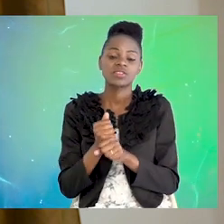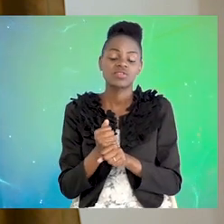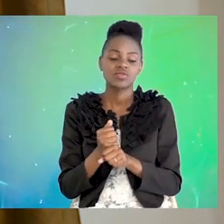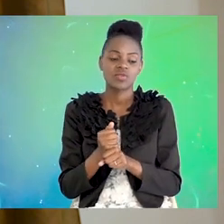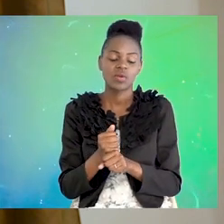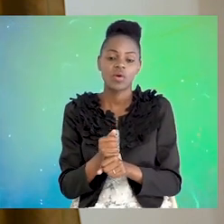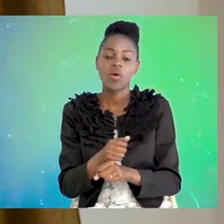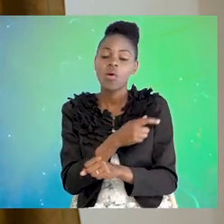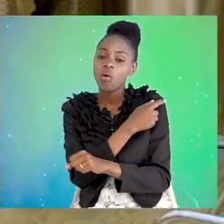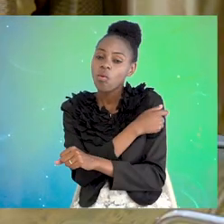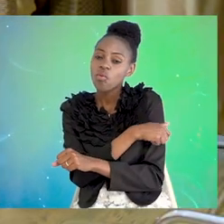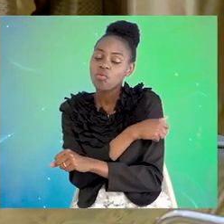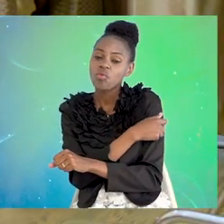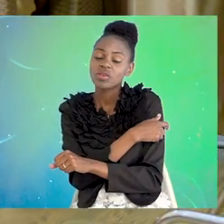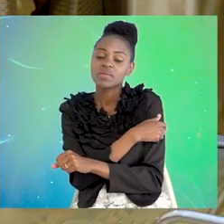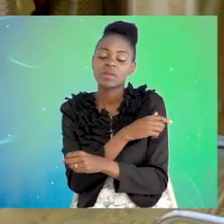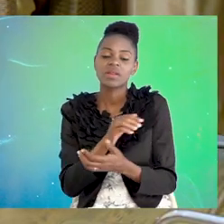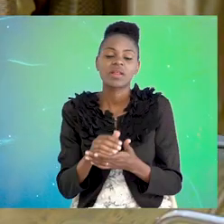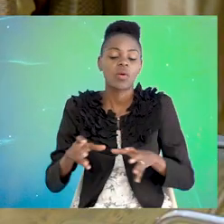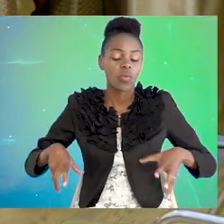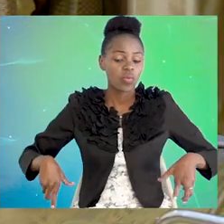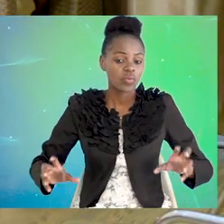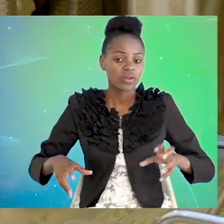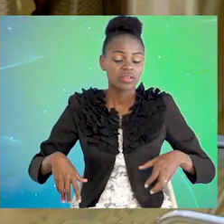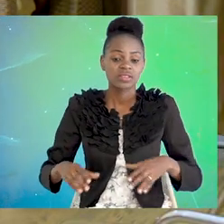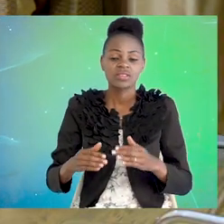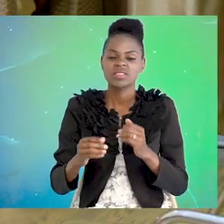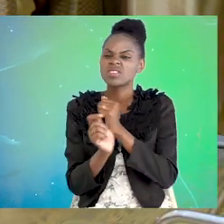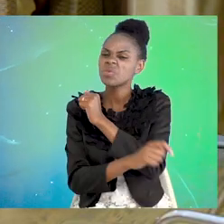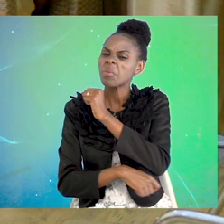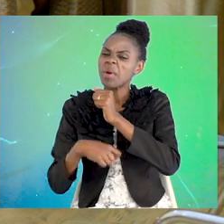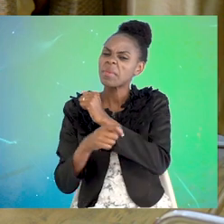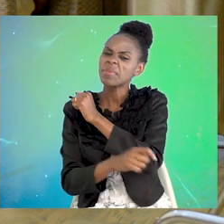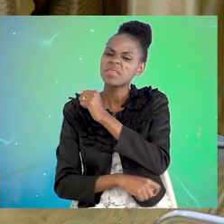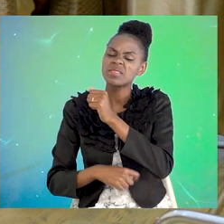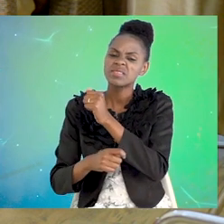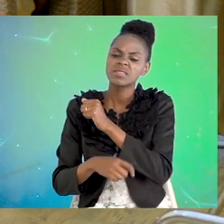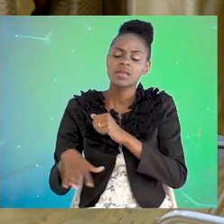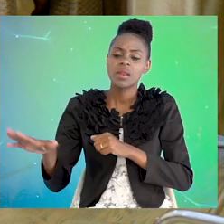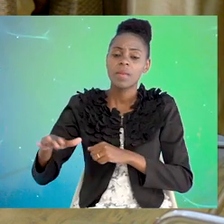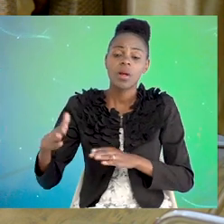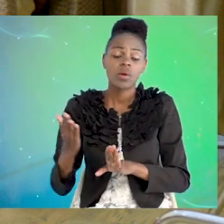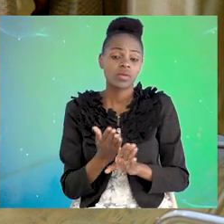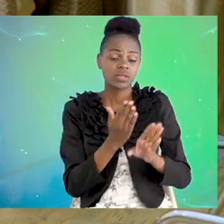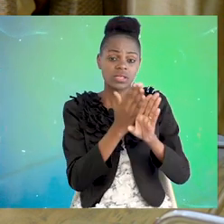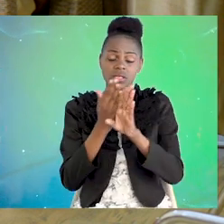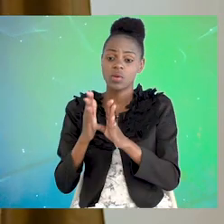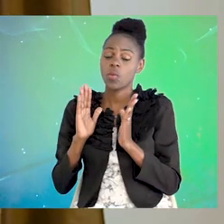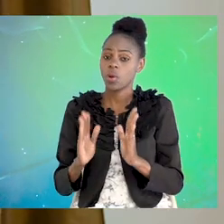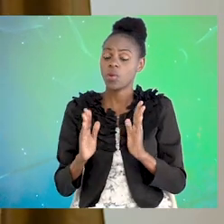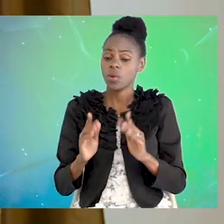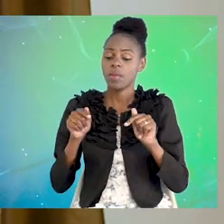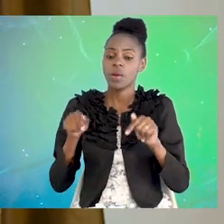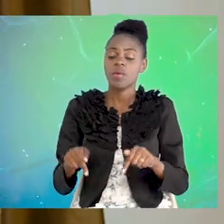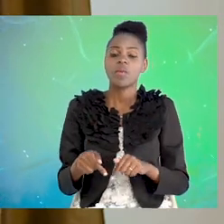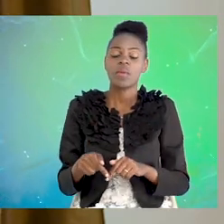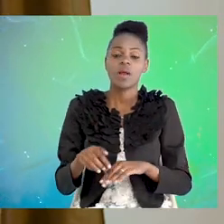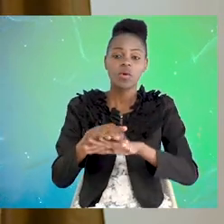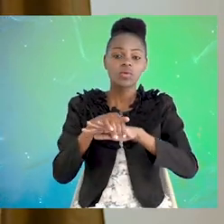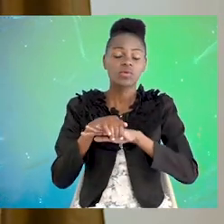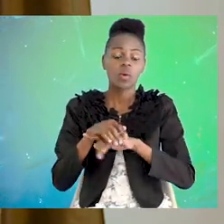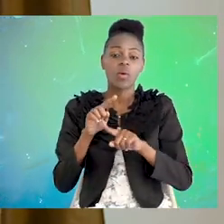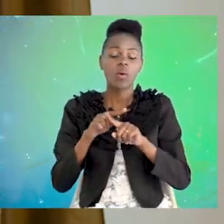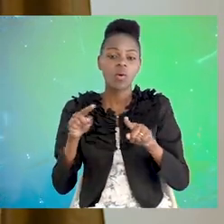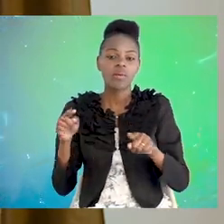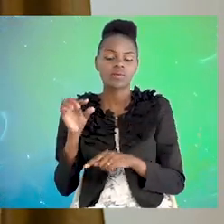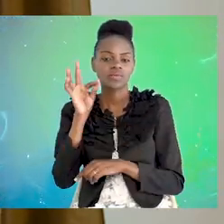work in the health centres, we work out in the community, particularly in Ndurandi and Zingwangwa. We've been researching the amount